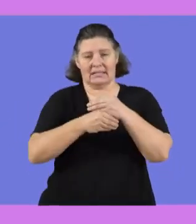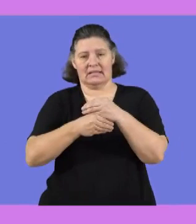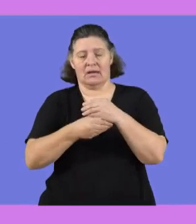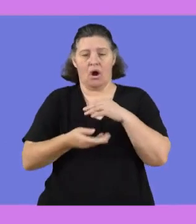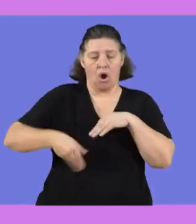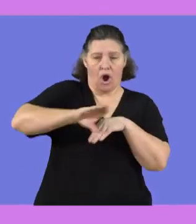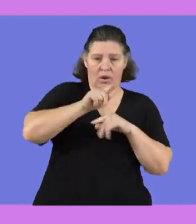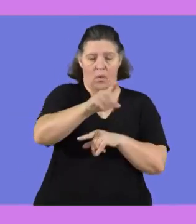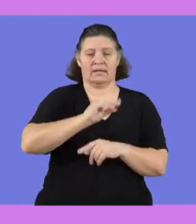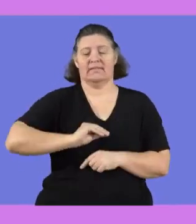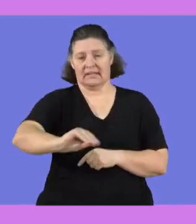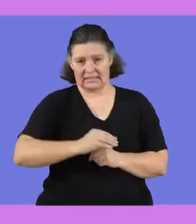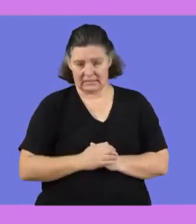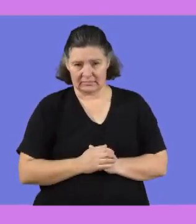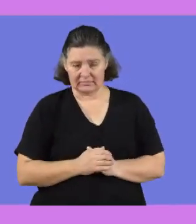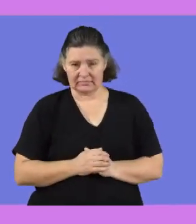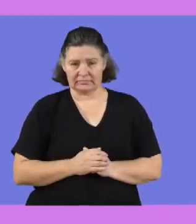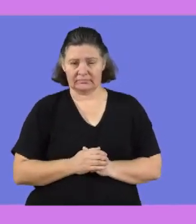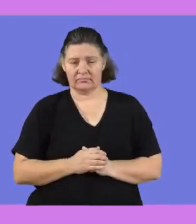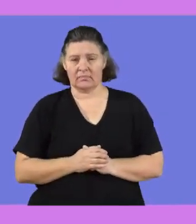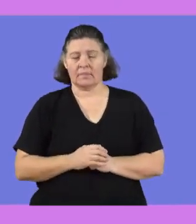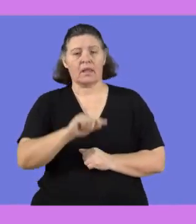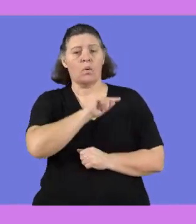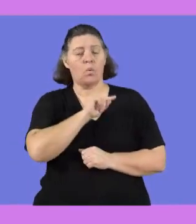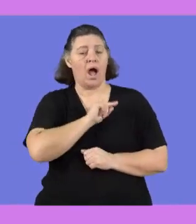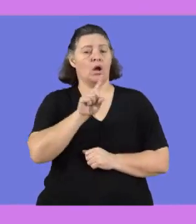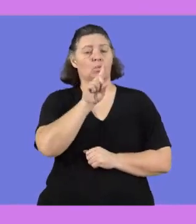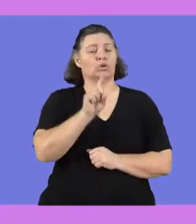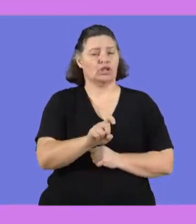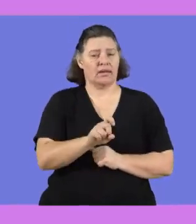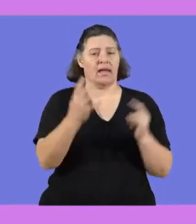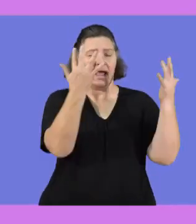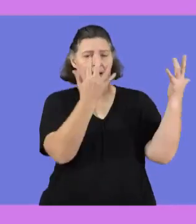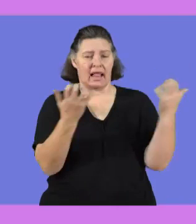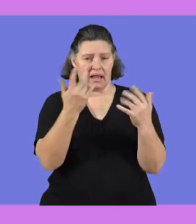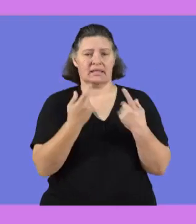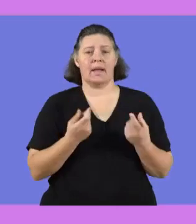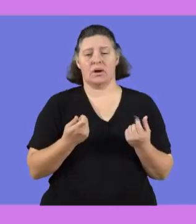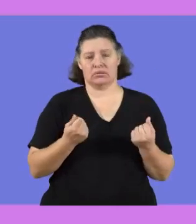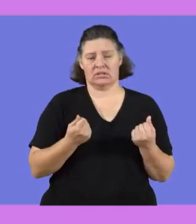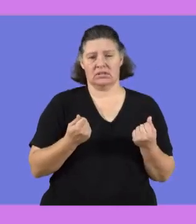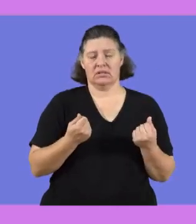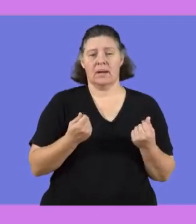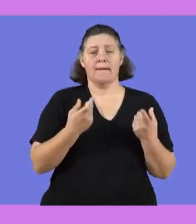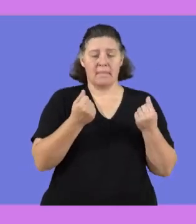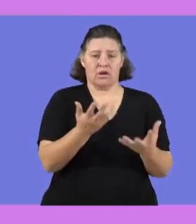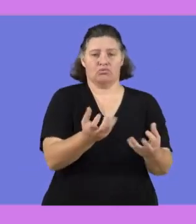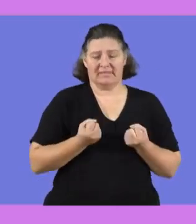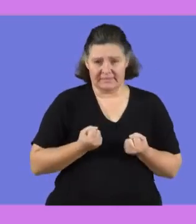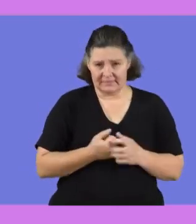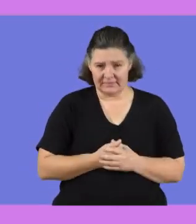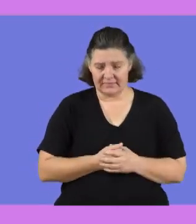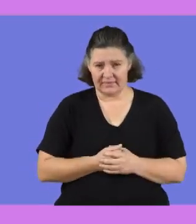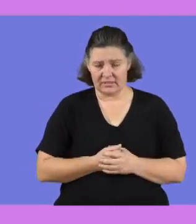extra on top of what she invested. So because the question is calculate the amount of money she